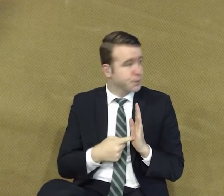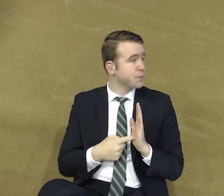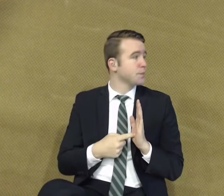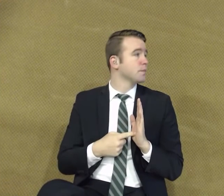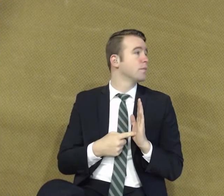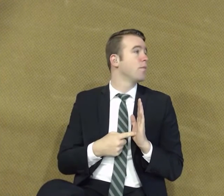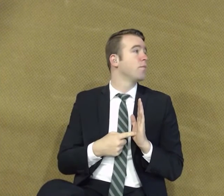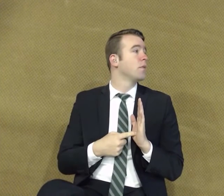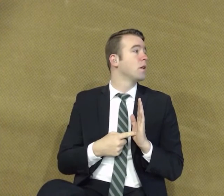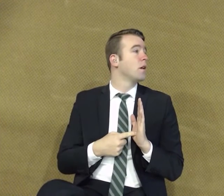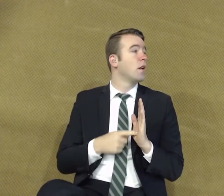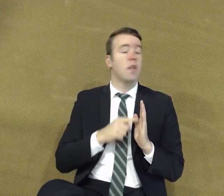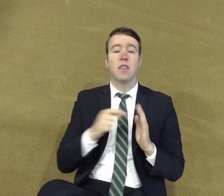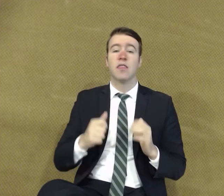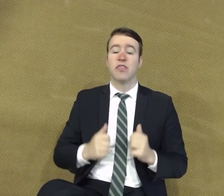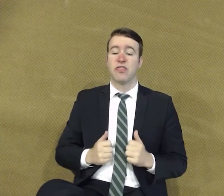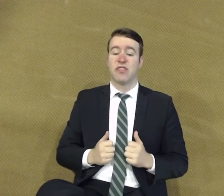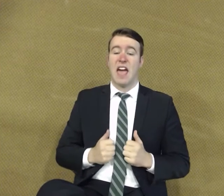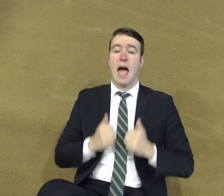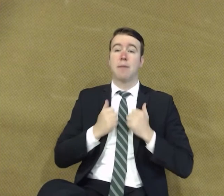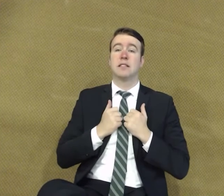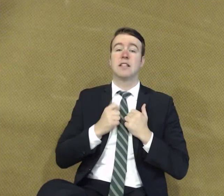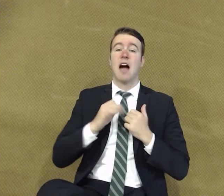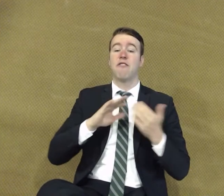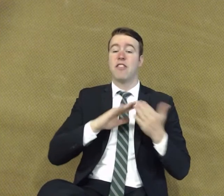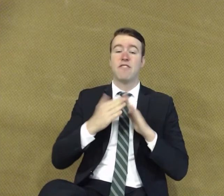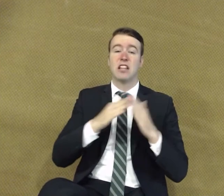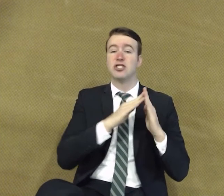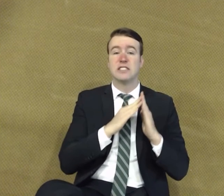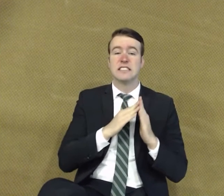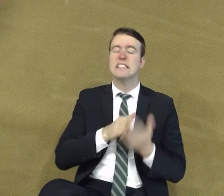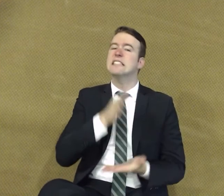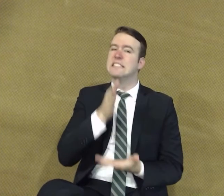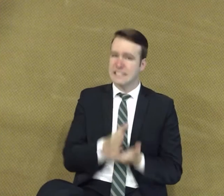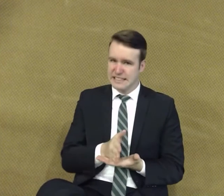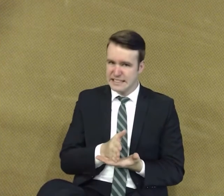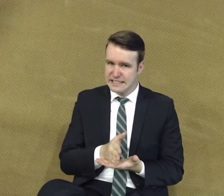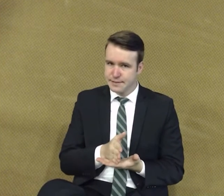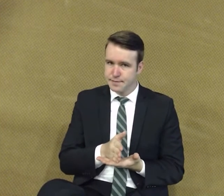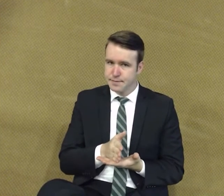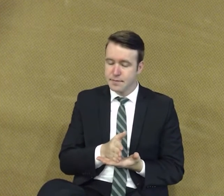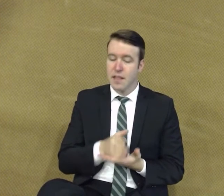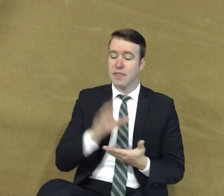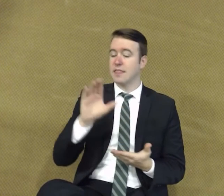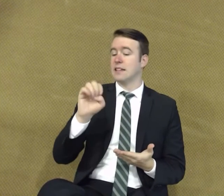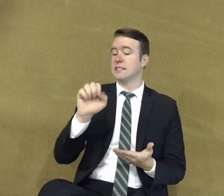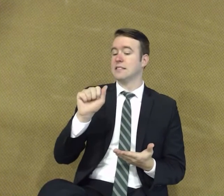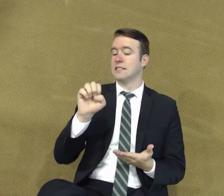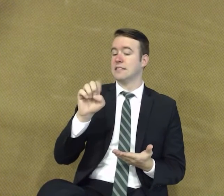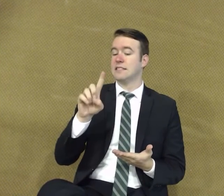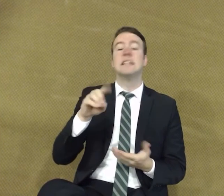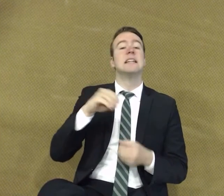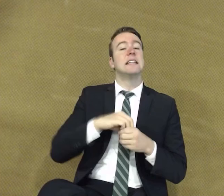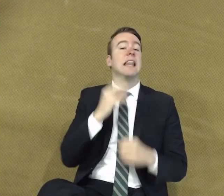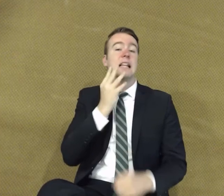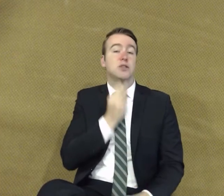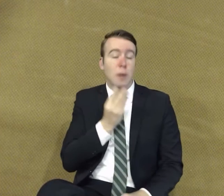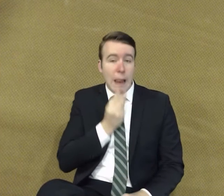The inhabitants of the villages ceased. they ceased in